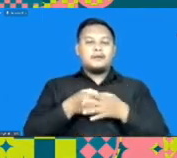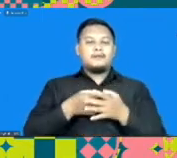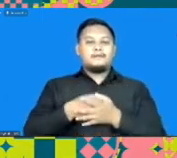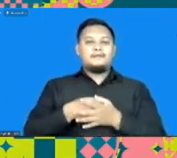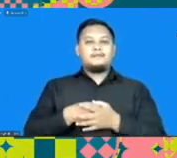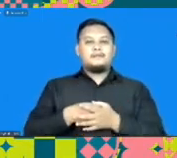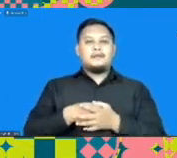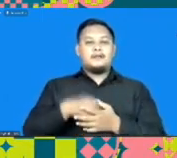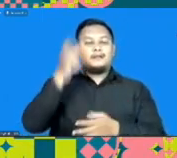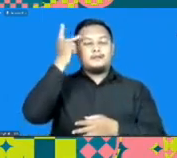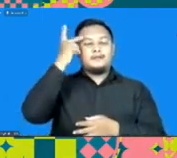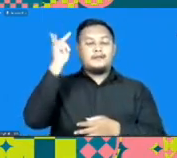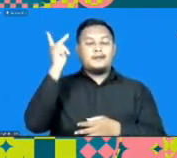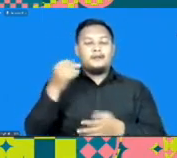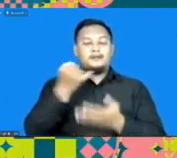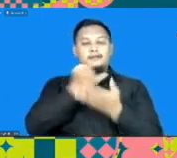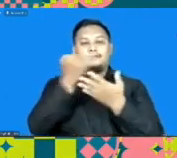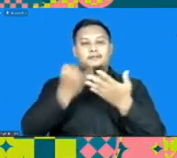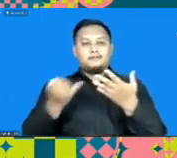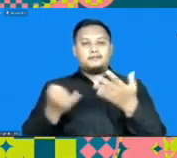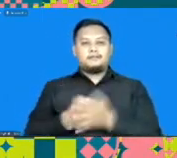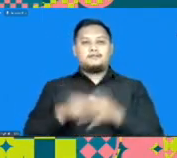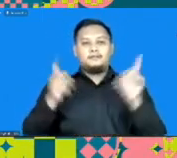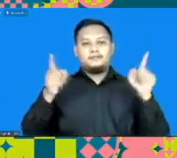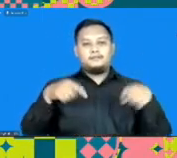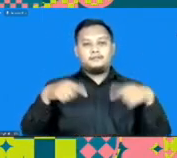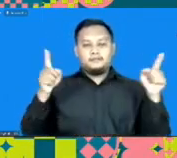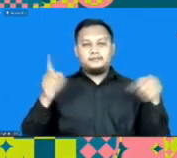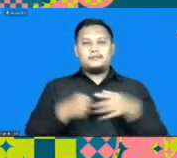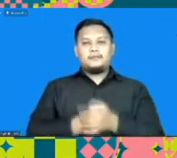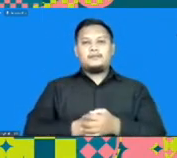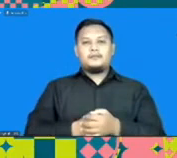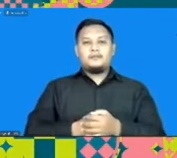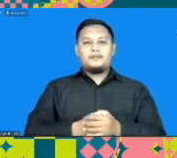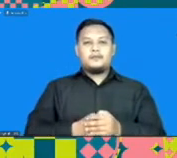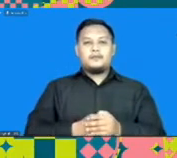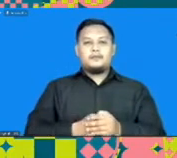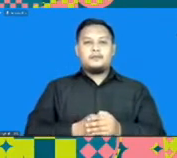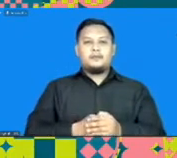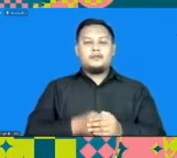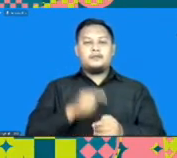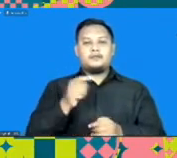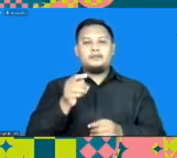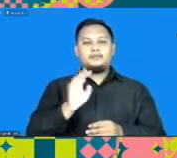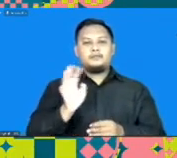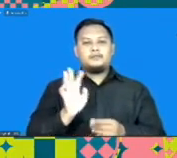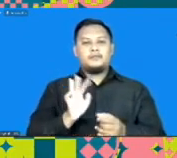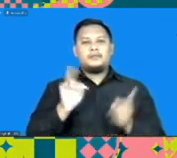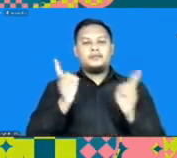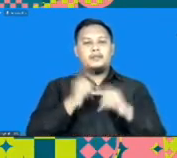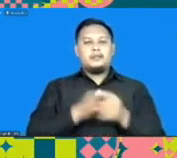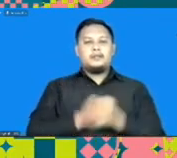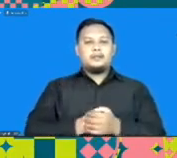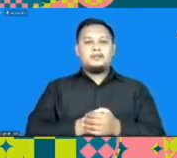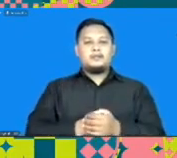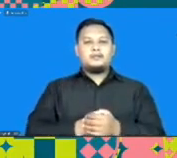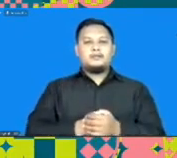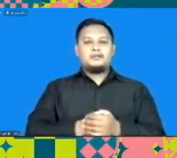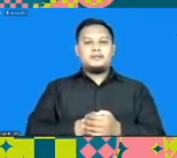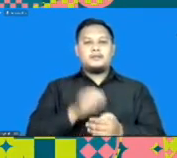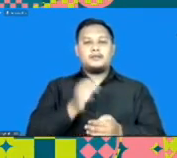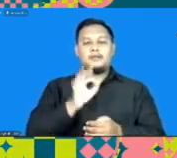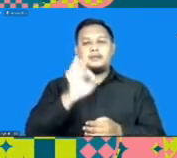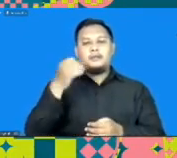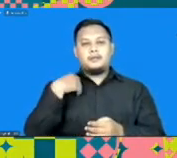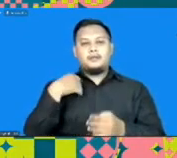of diversity are being present. And I don't think that is possible without what you're talking about, which is social inclusion. And you were bringing us on to